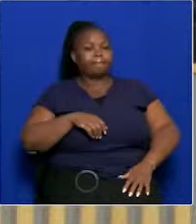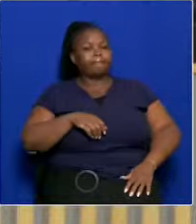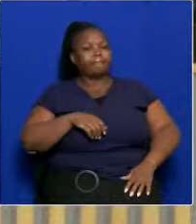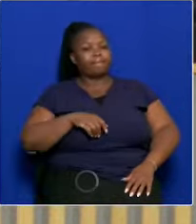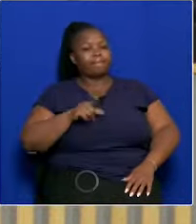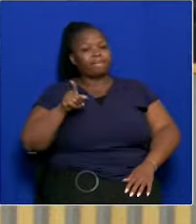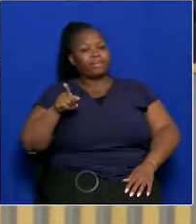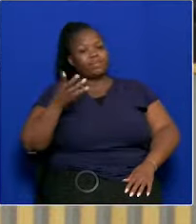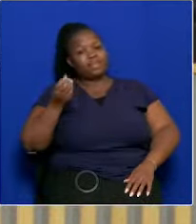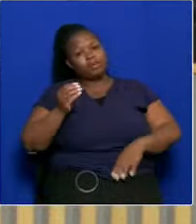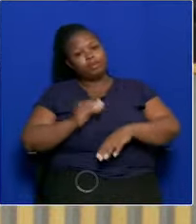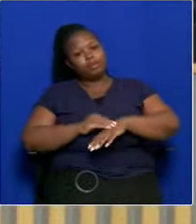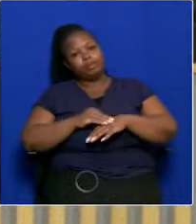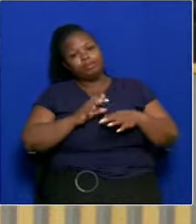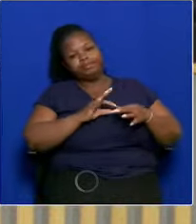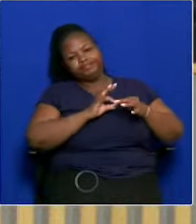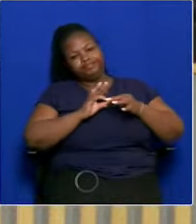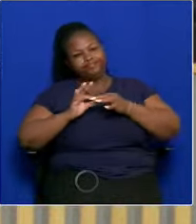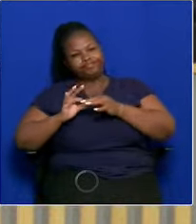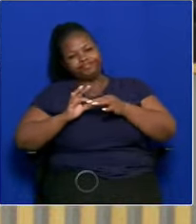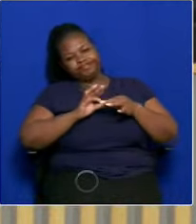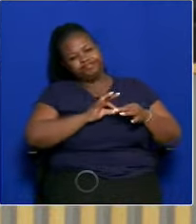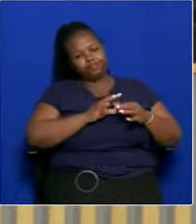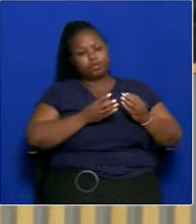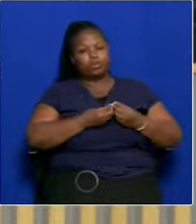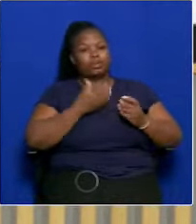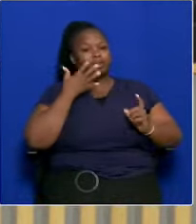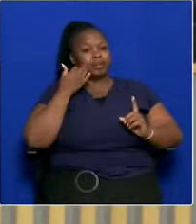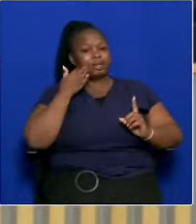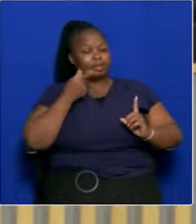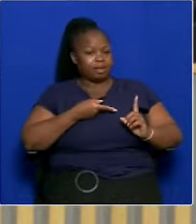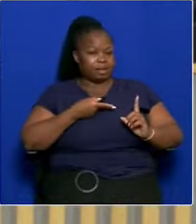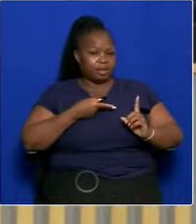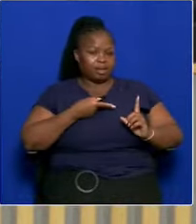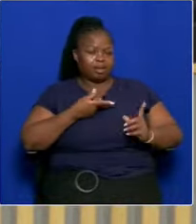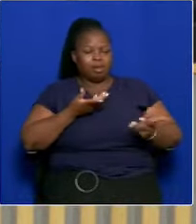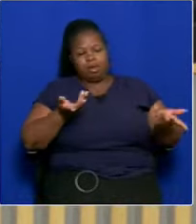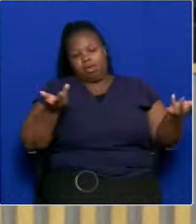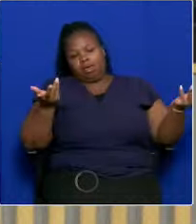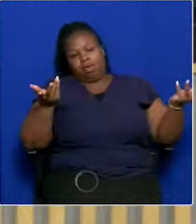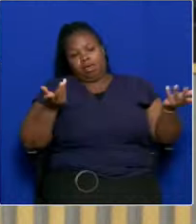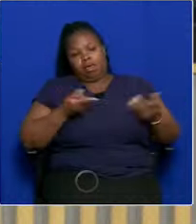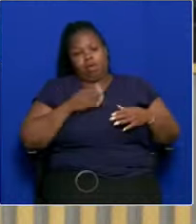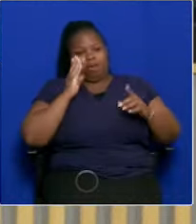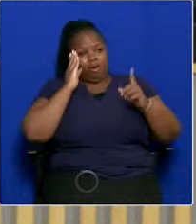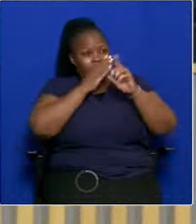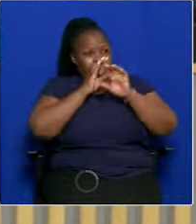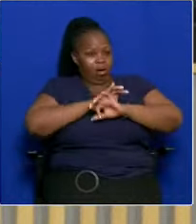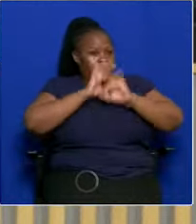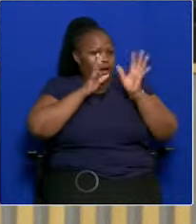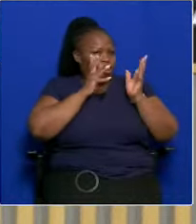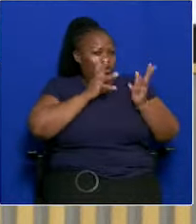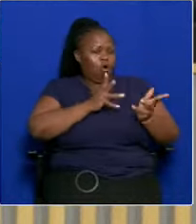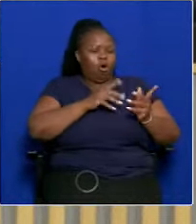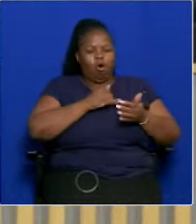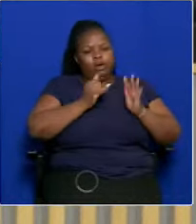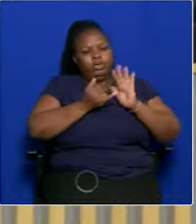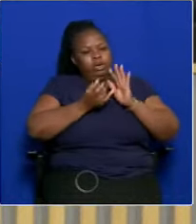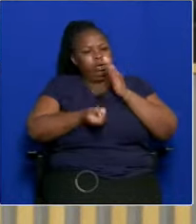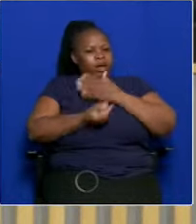problematic relationship with Mr. Matlala, whether by design or it happened without